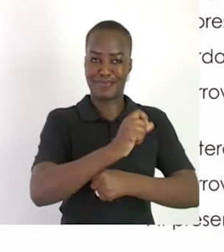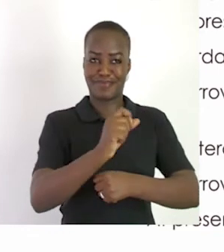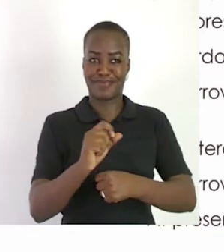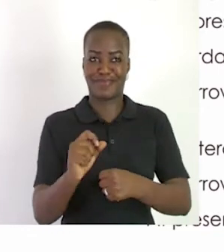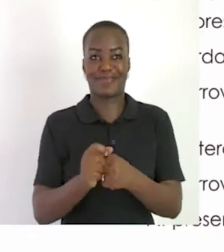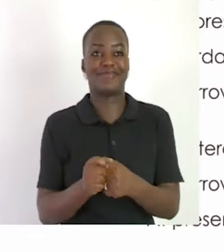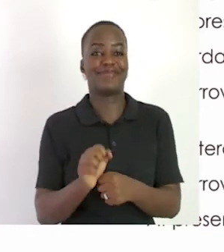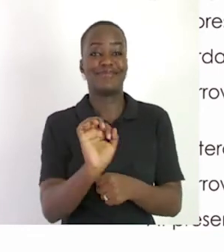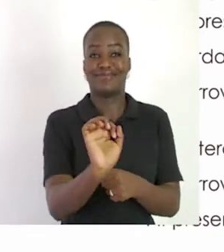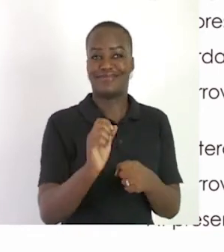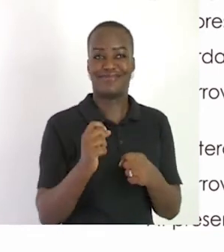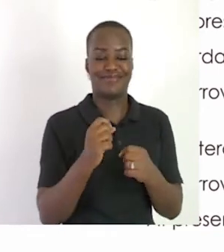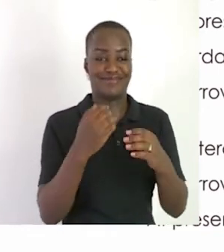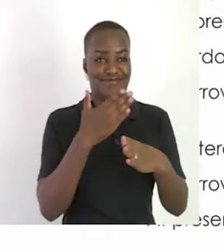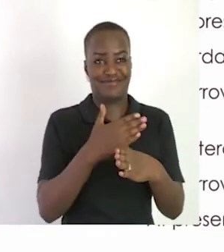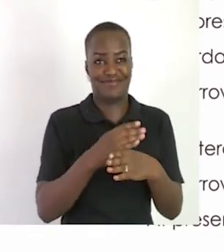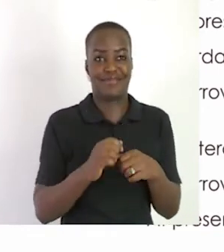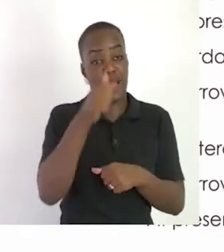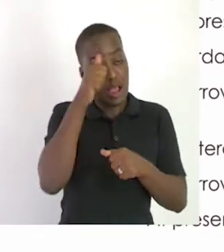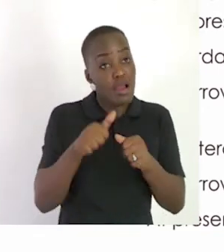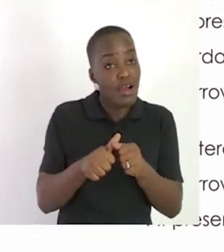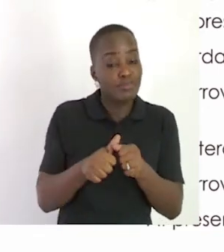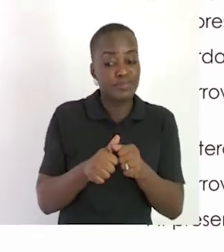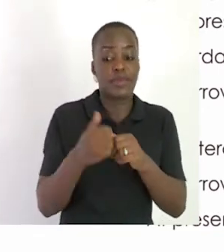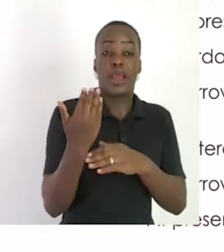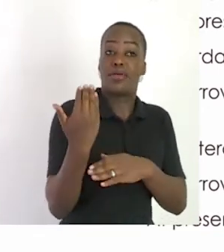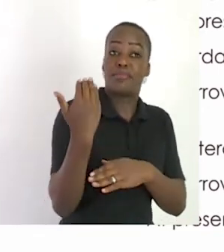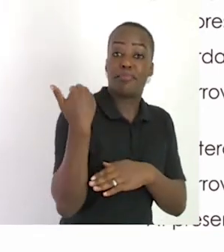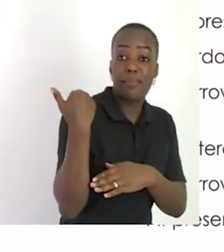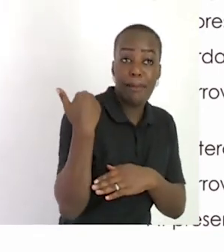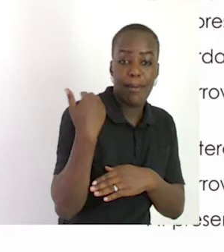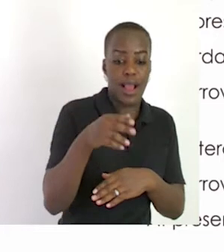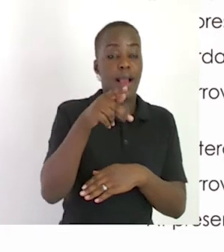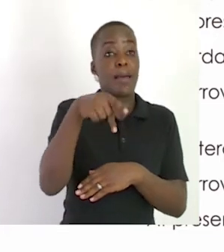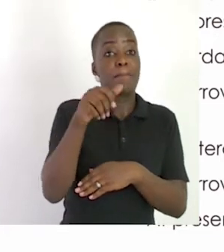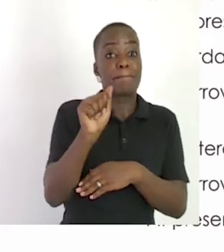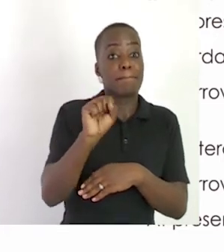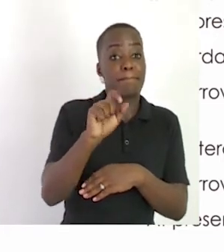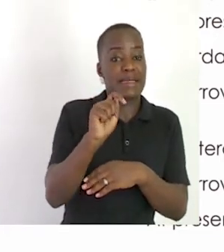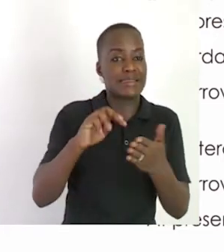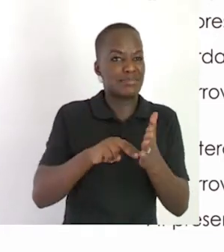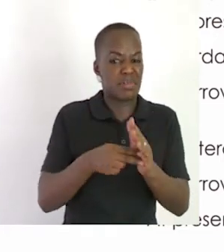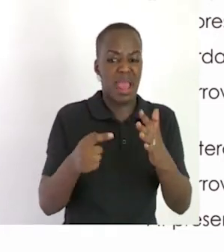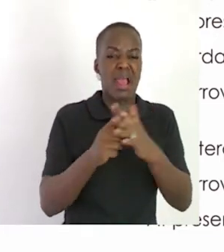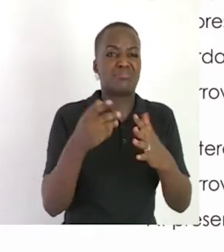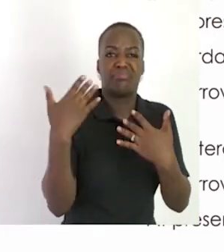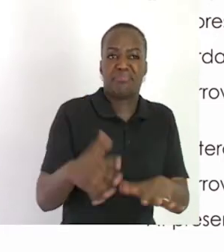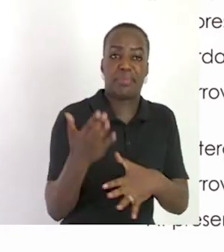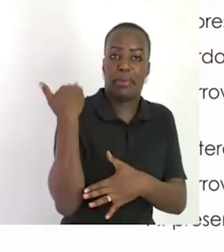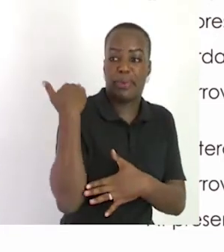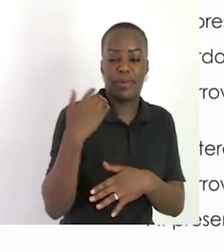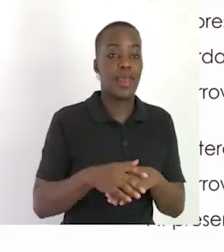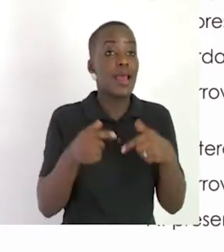worksheet your own. And remember, past means it happened already. Present means